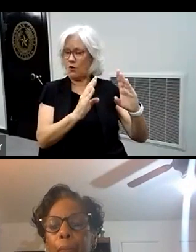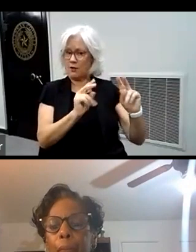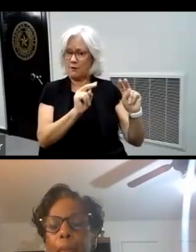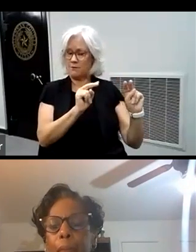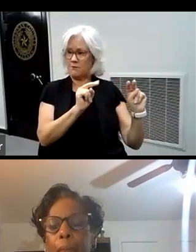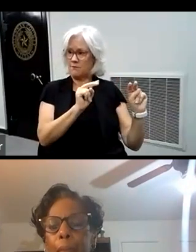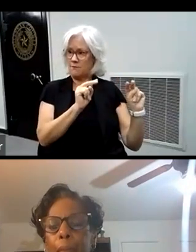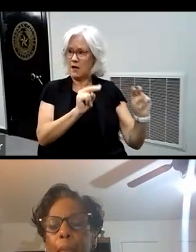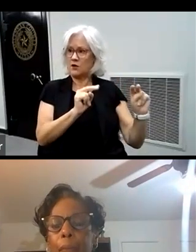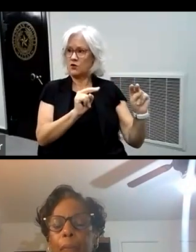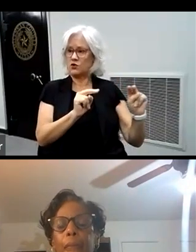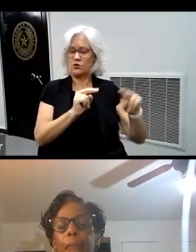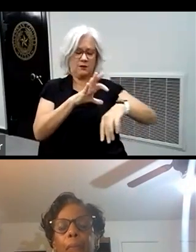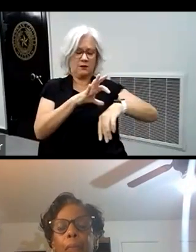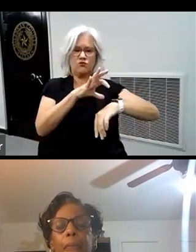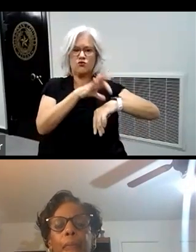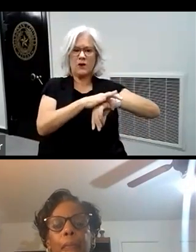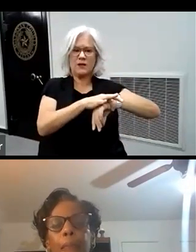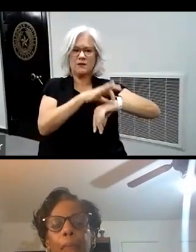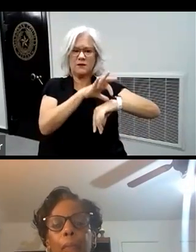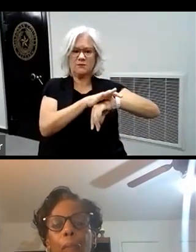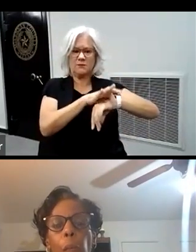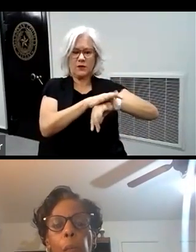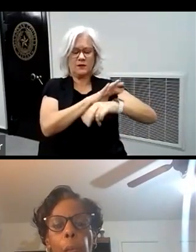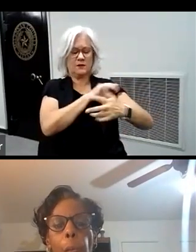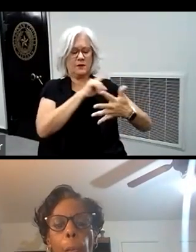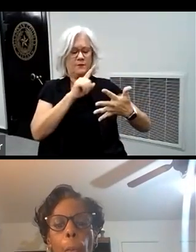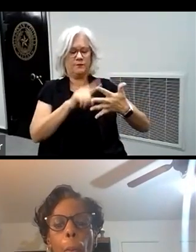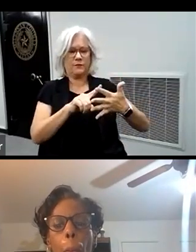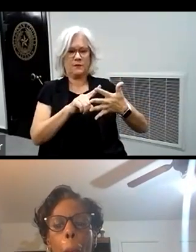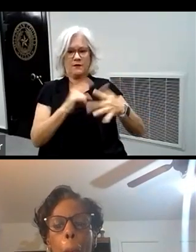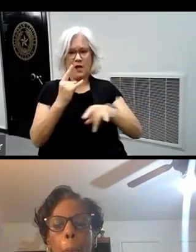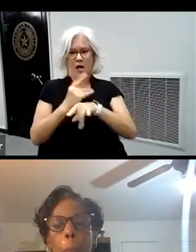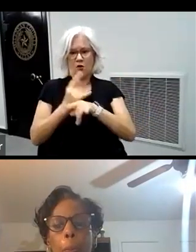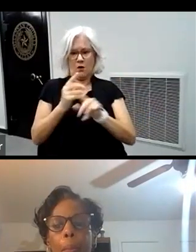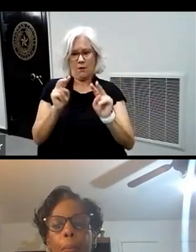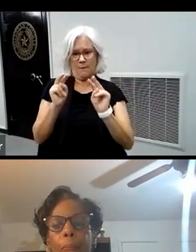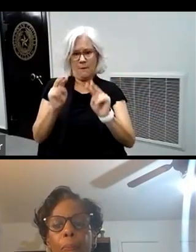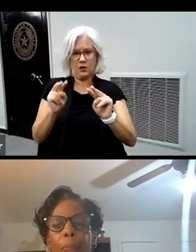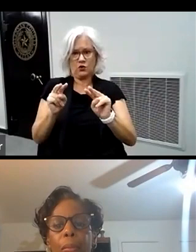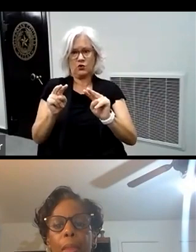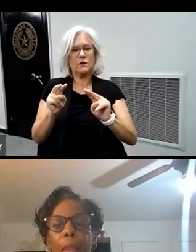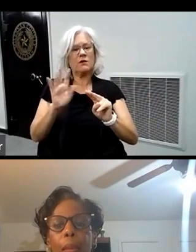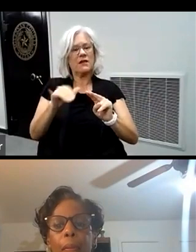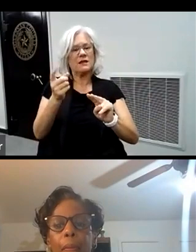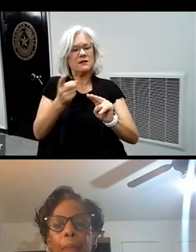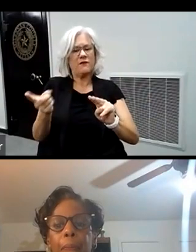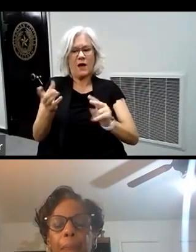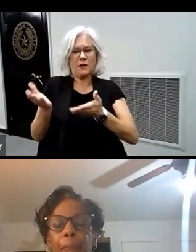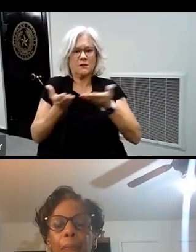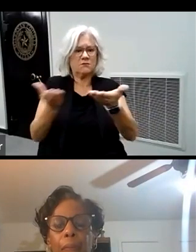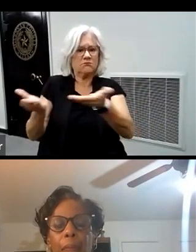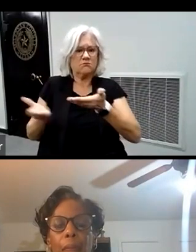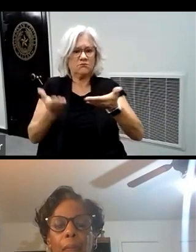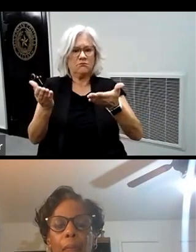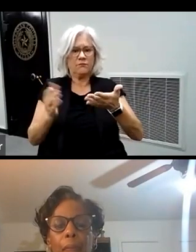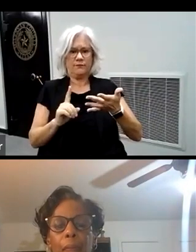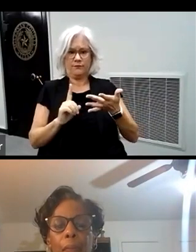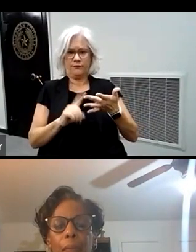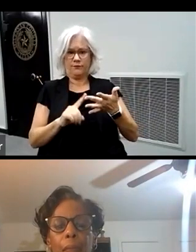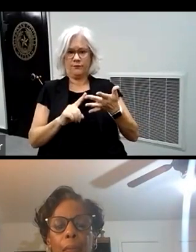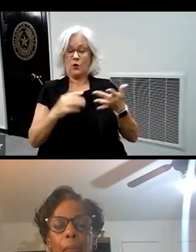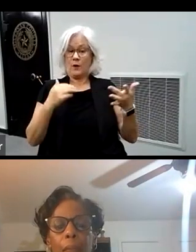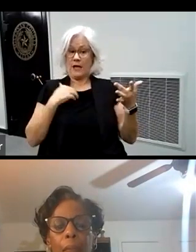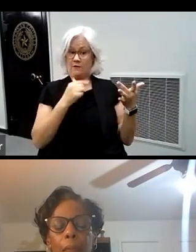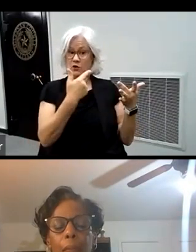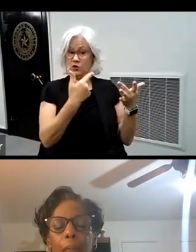bracelet. We offer the alcohol monitoring portable device. We offer the